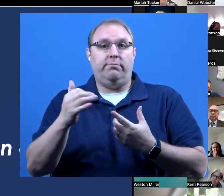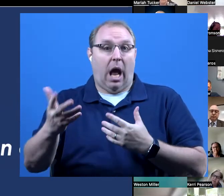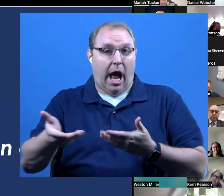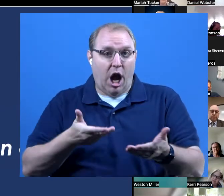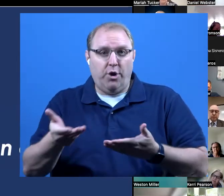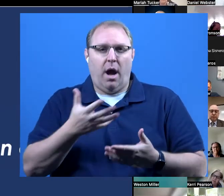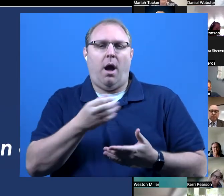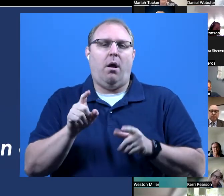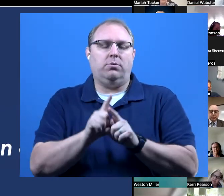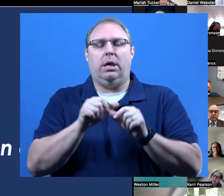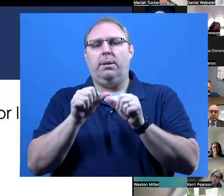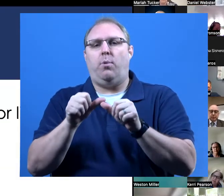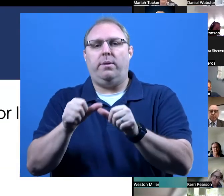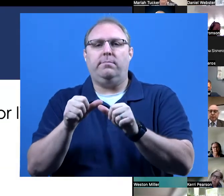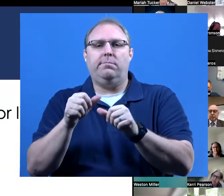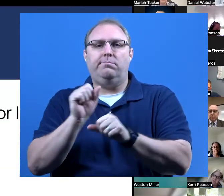anti-discrimination law.